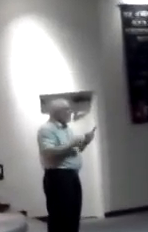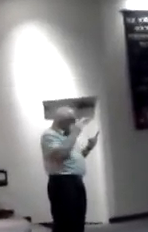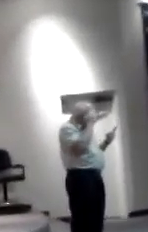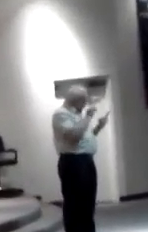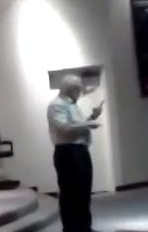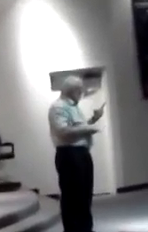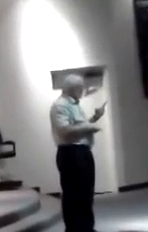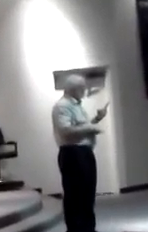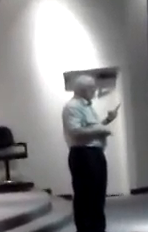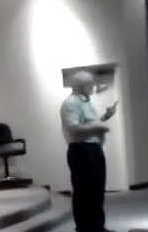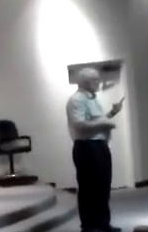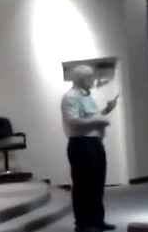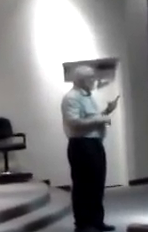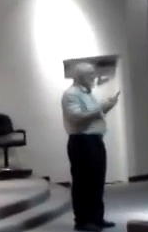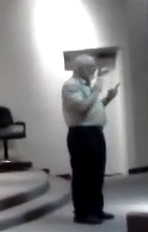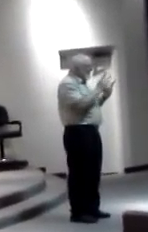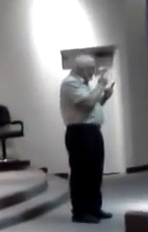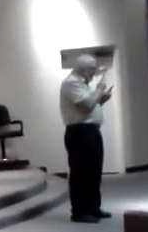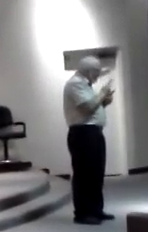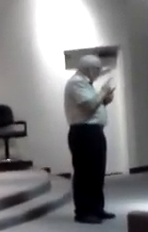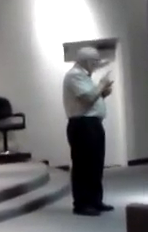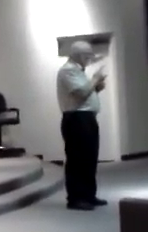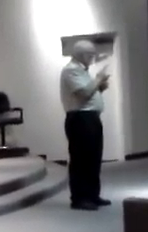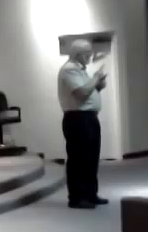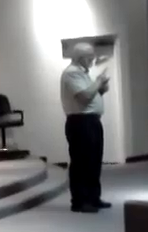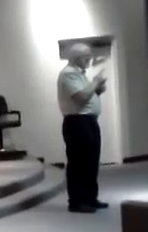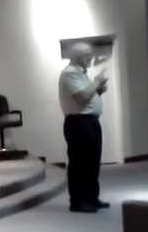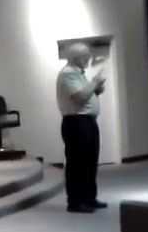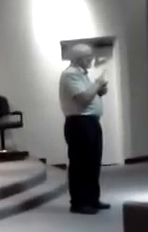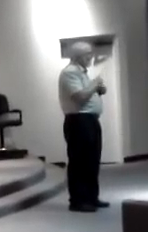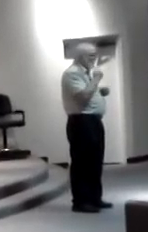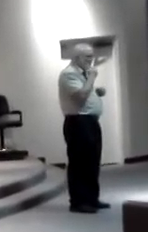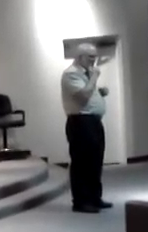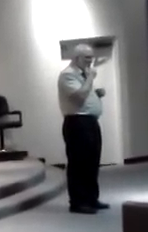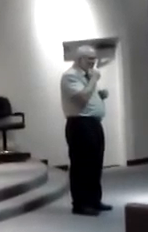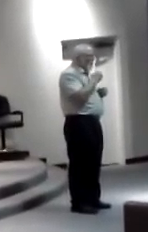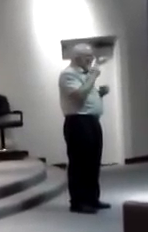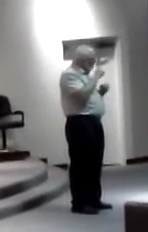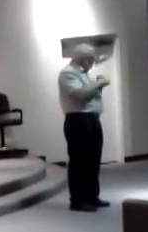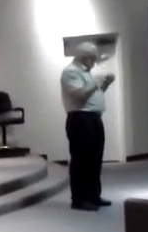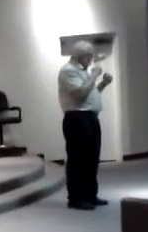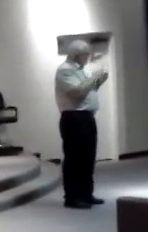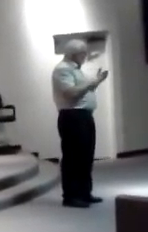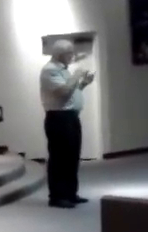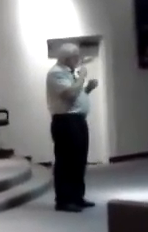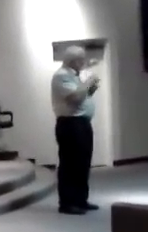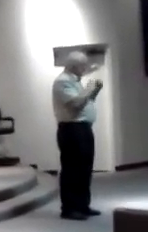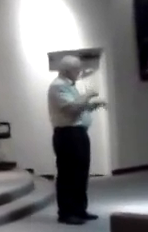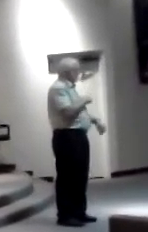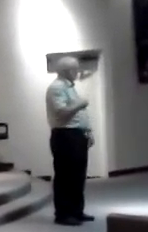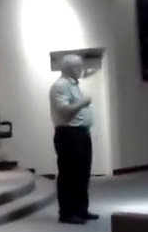You know that? Be careful about what you talk about.